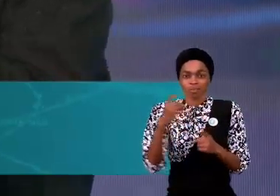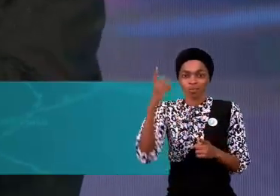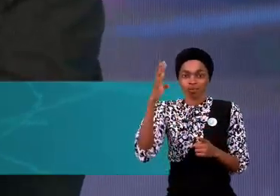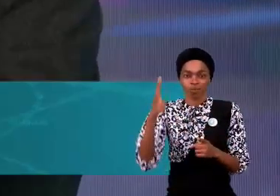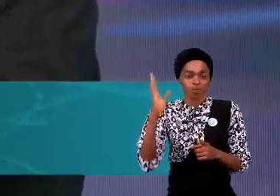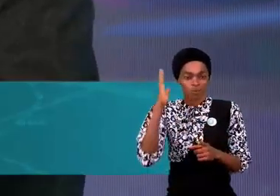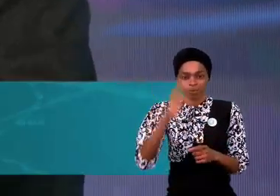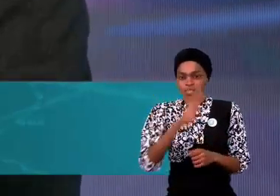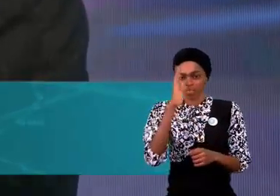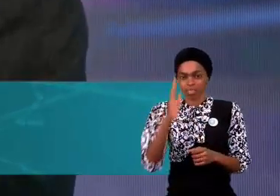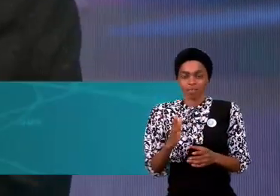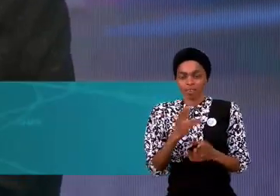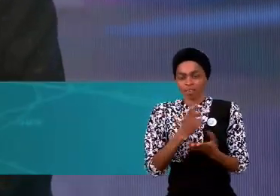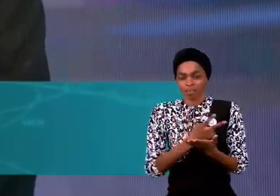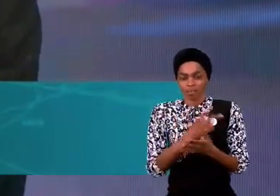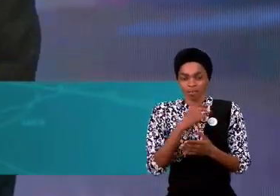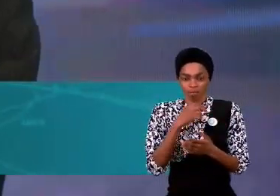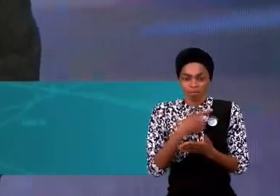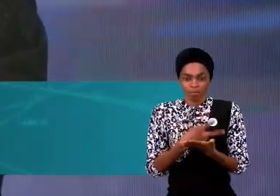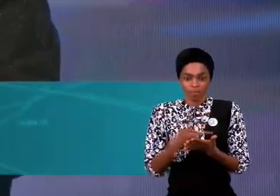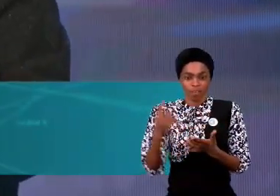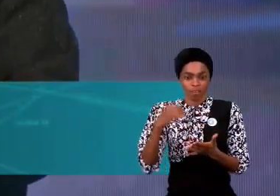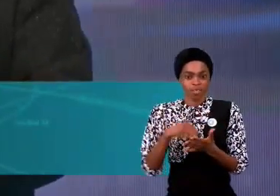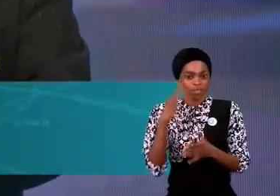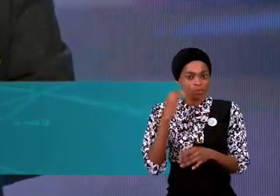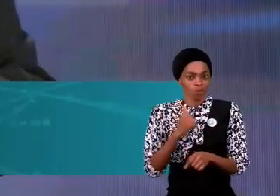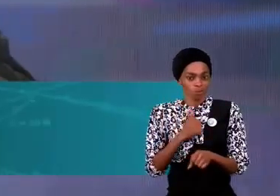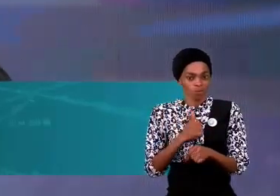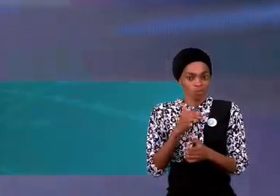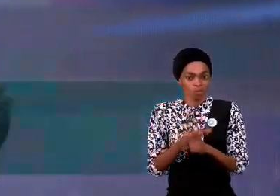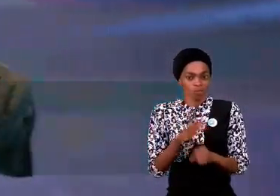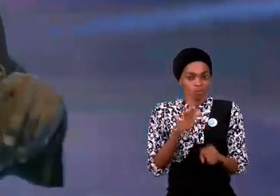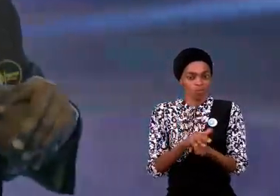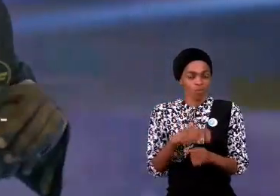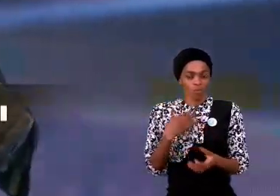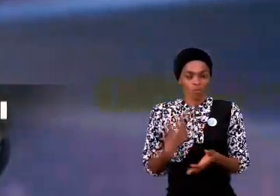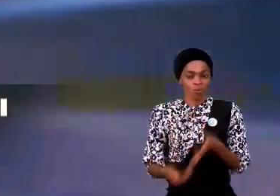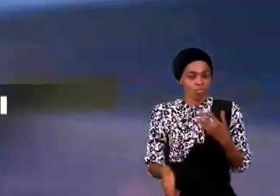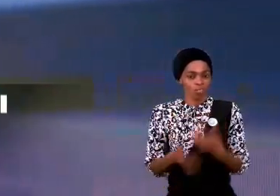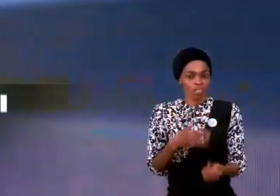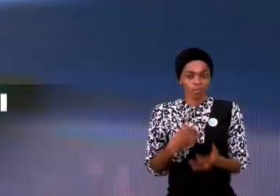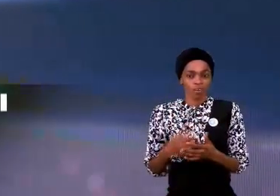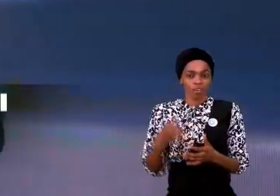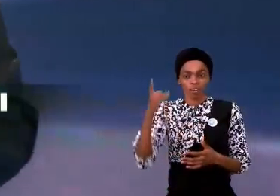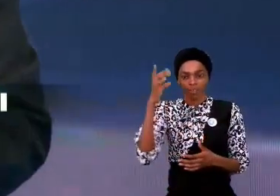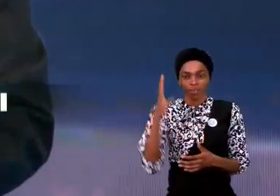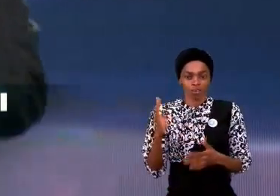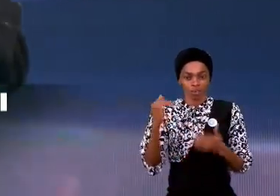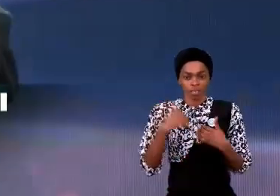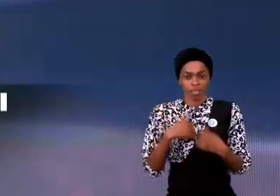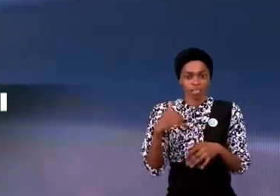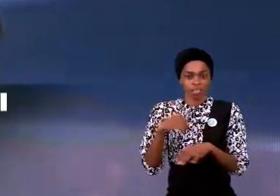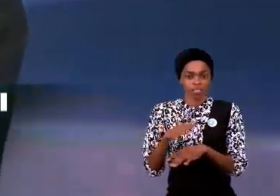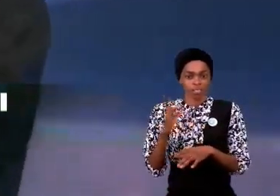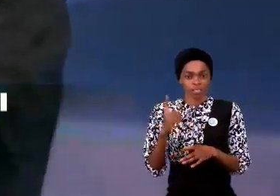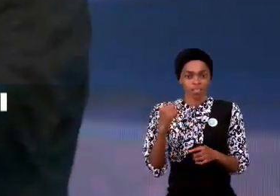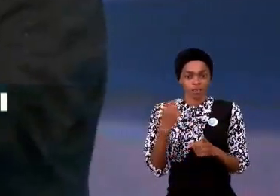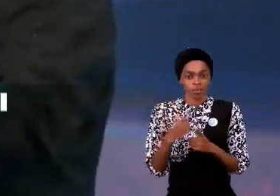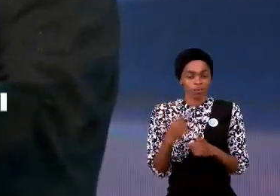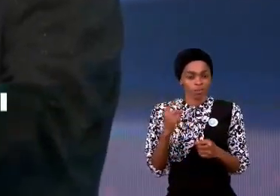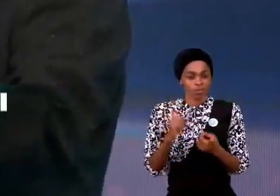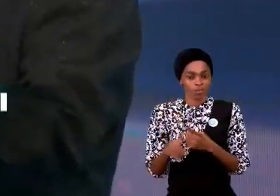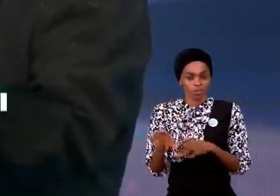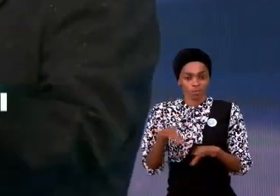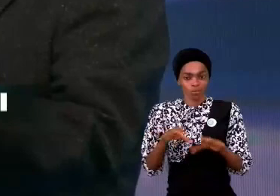sent the word to do in your life. And tonight is your night. The word will enter